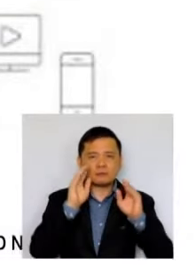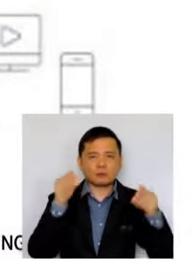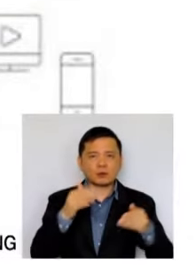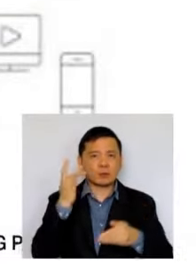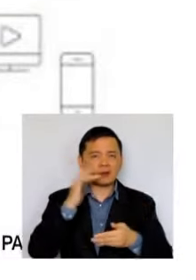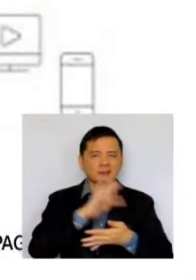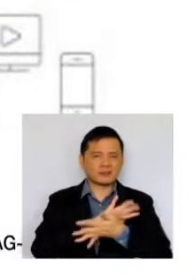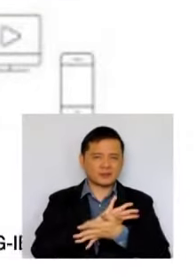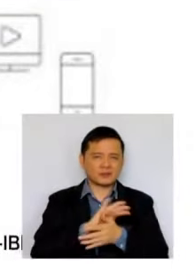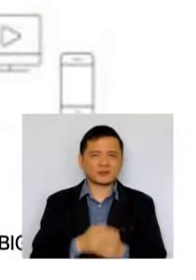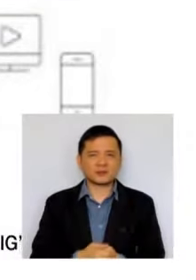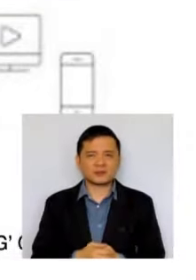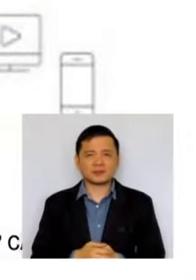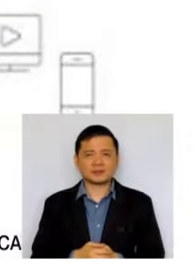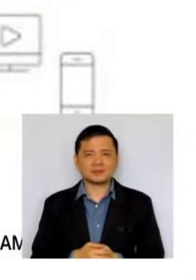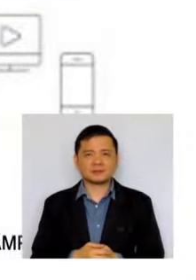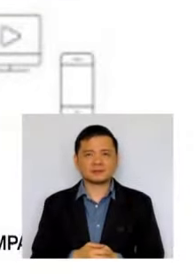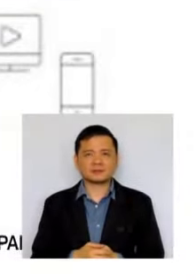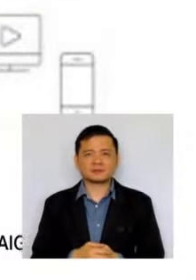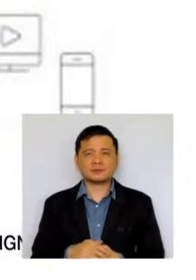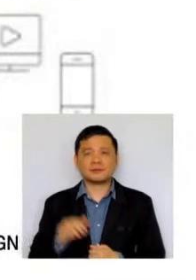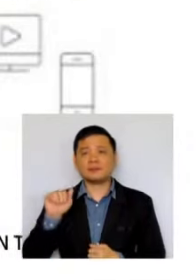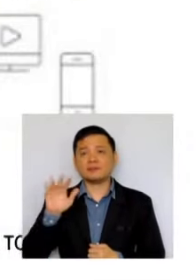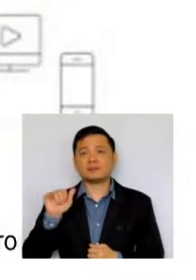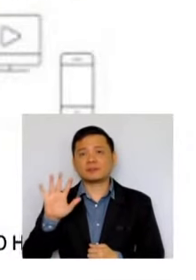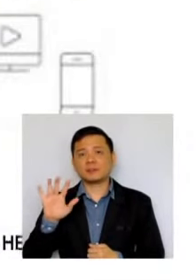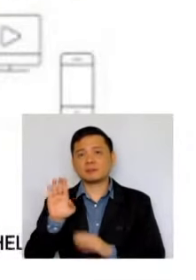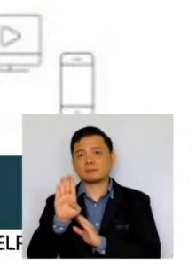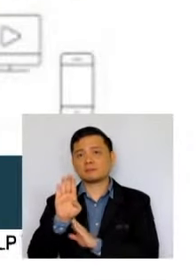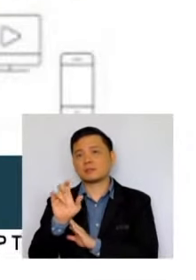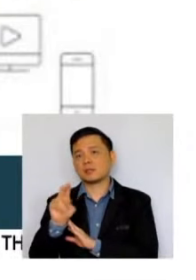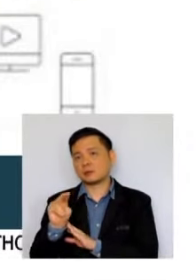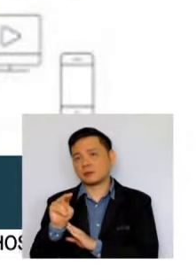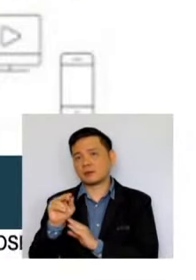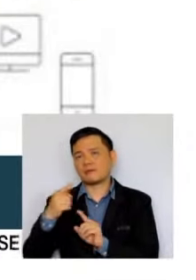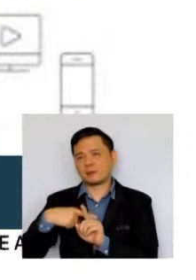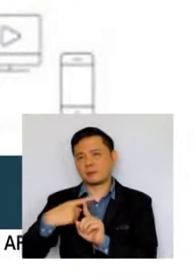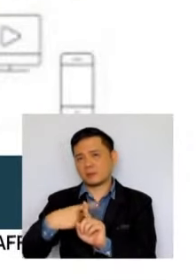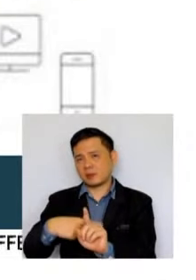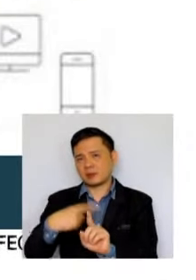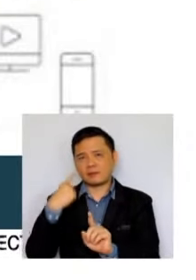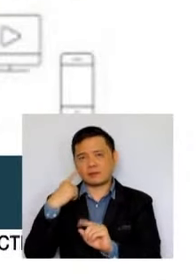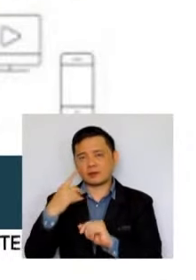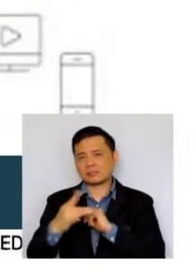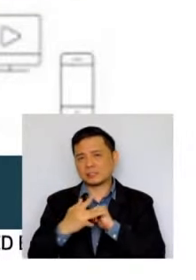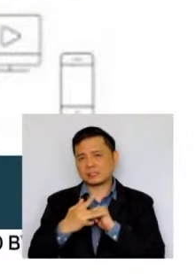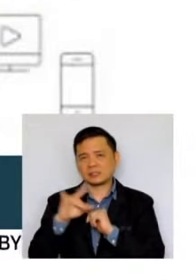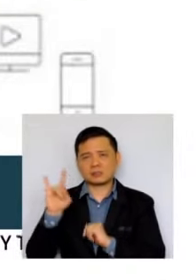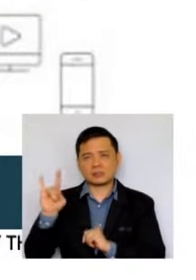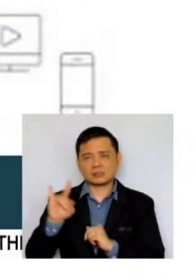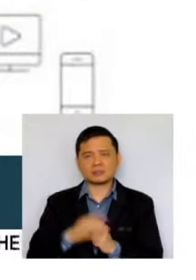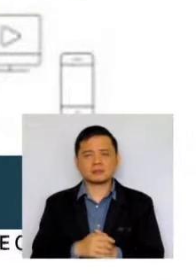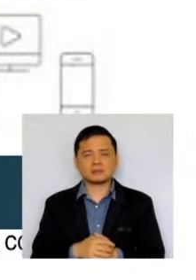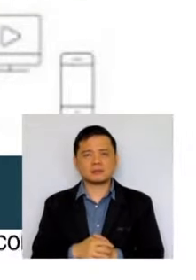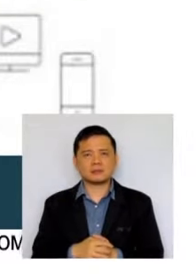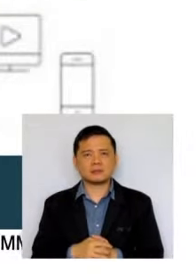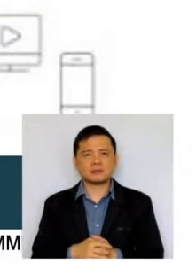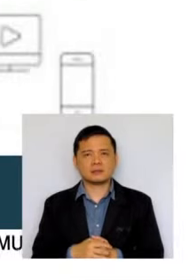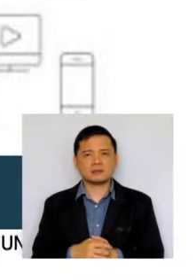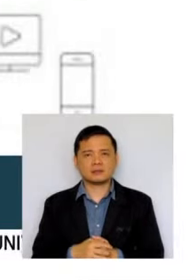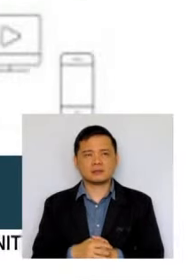month average that we monitored for digital on a monthly basis actually makes digital second to